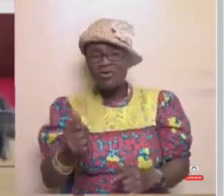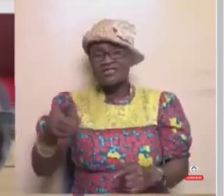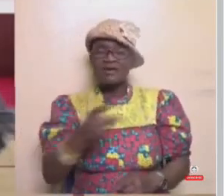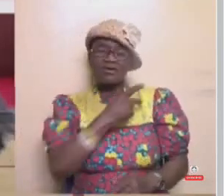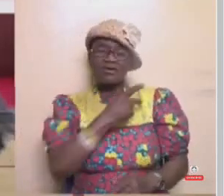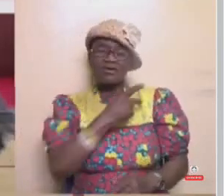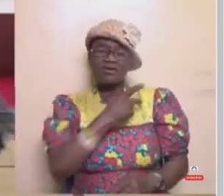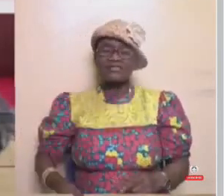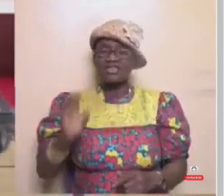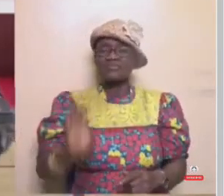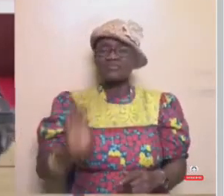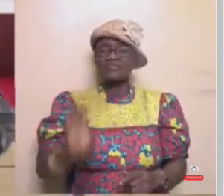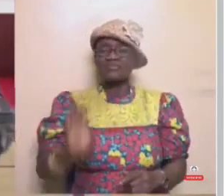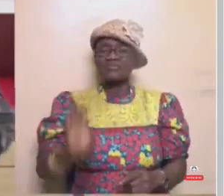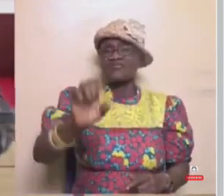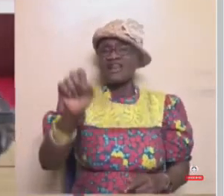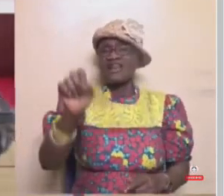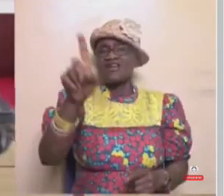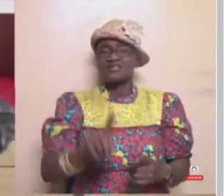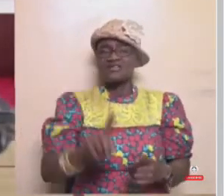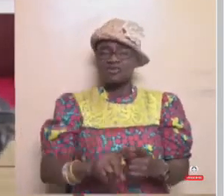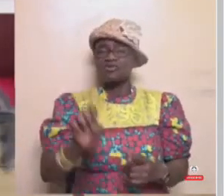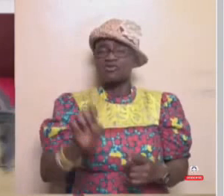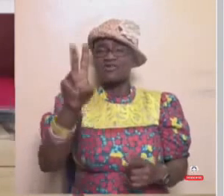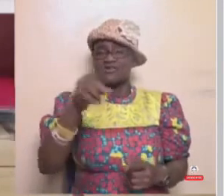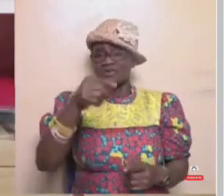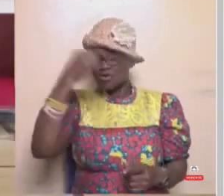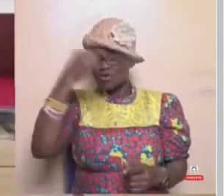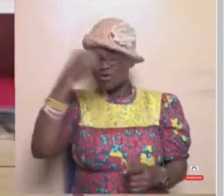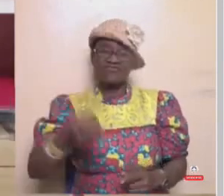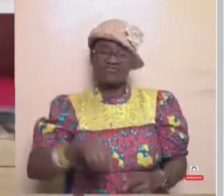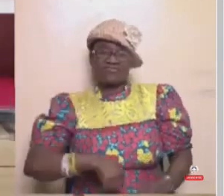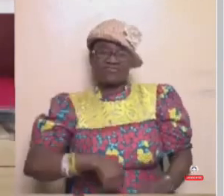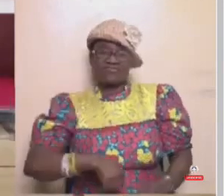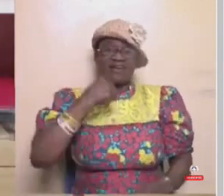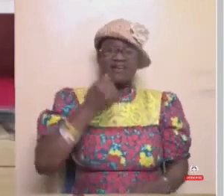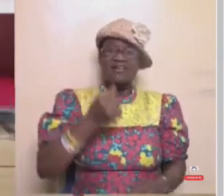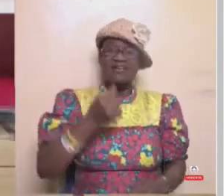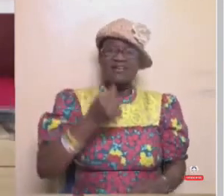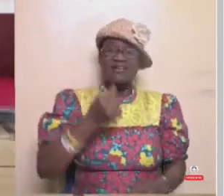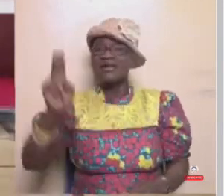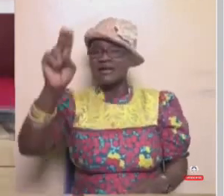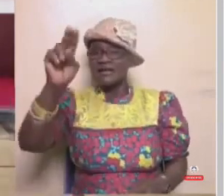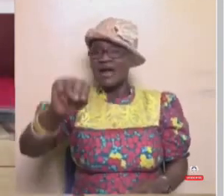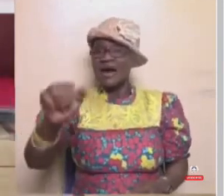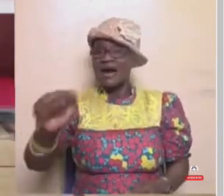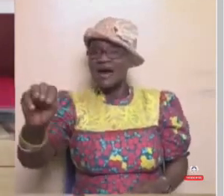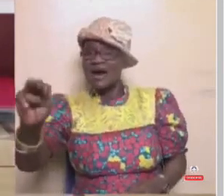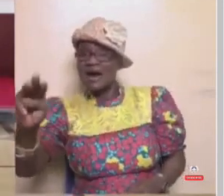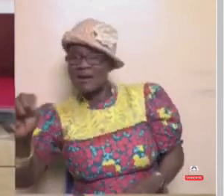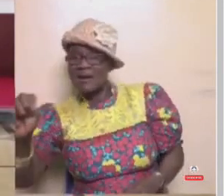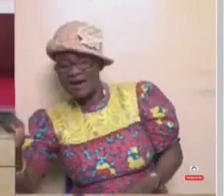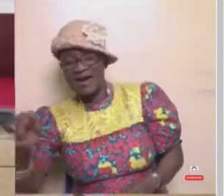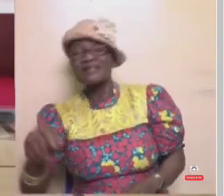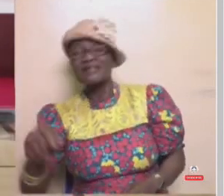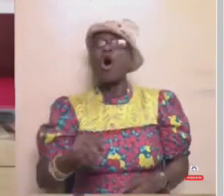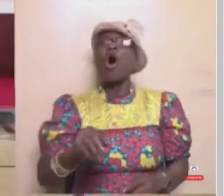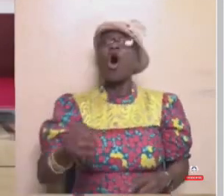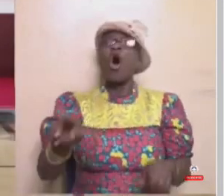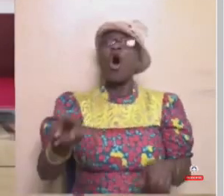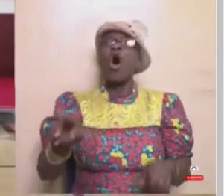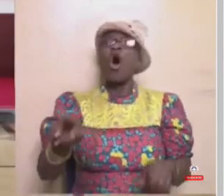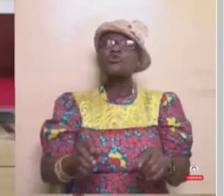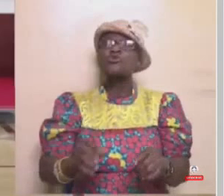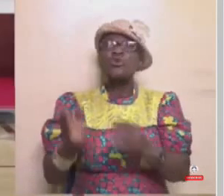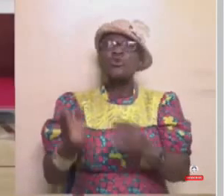5, 11 to 12, because of pride, Naaman almost lost his miracle. When he said, I told the